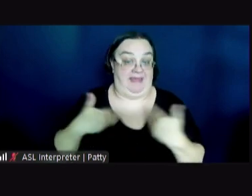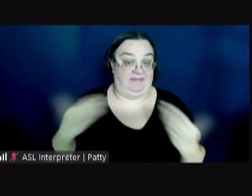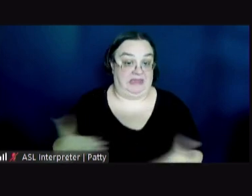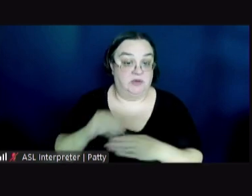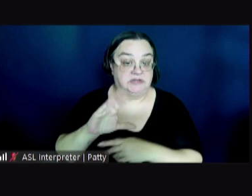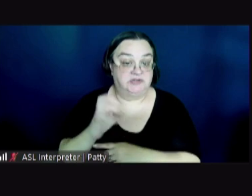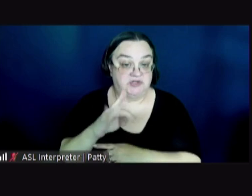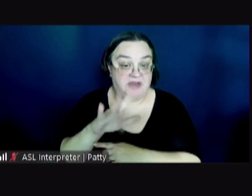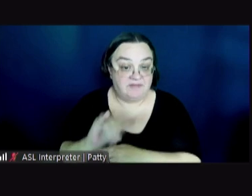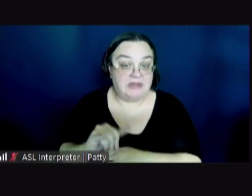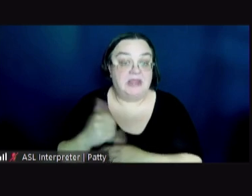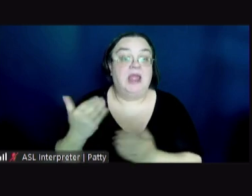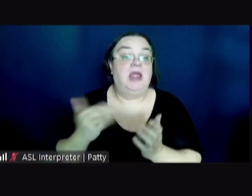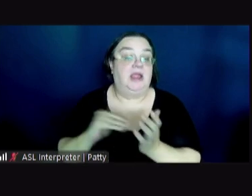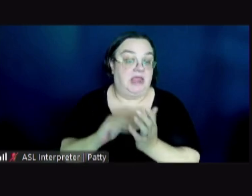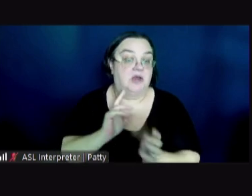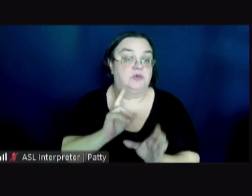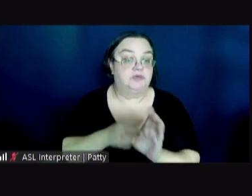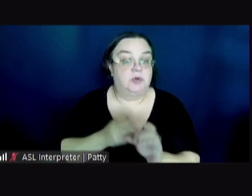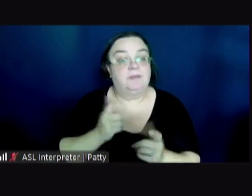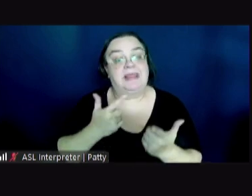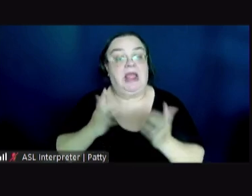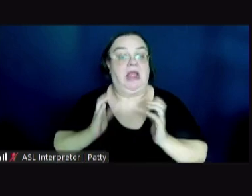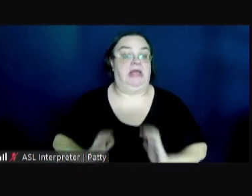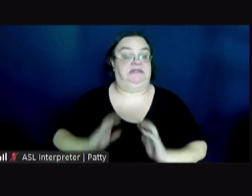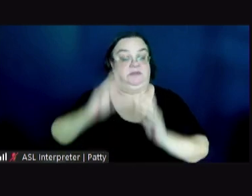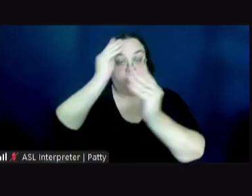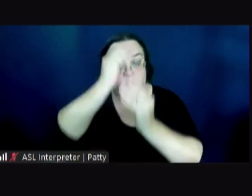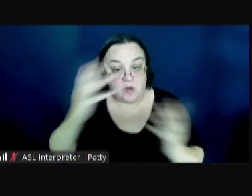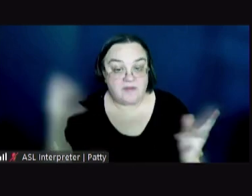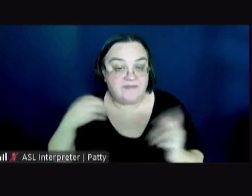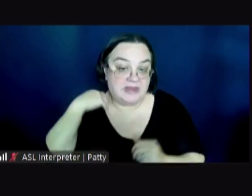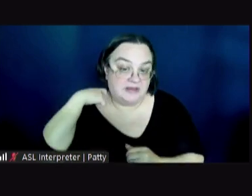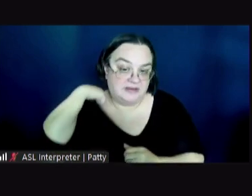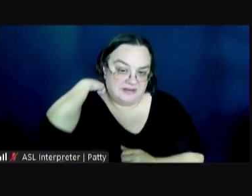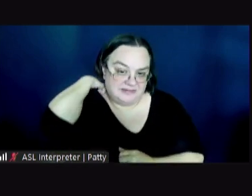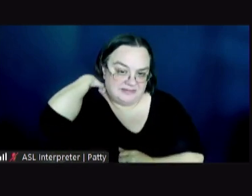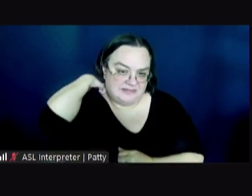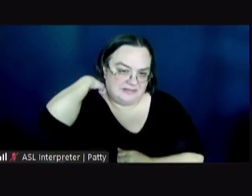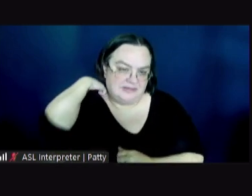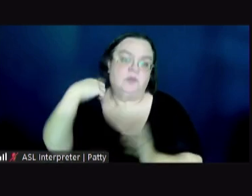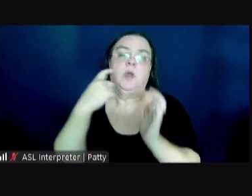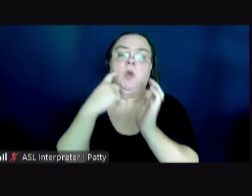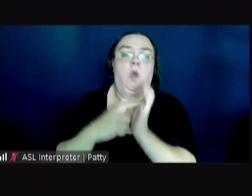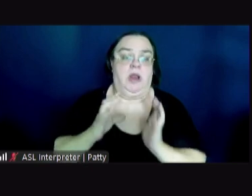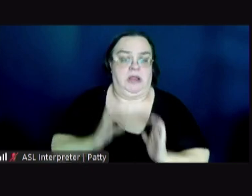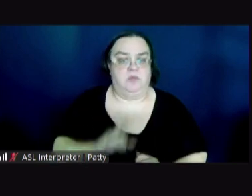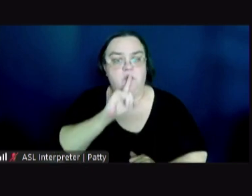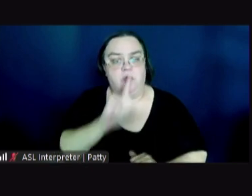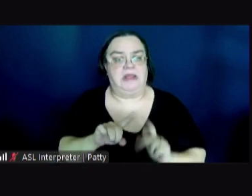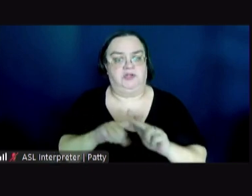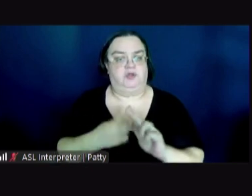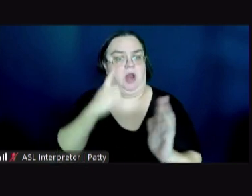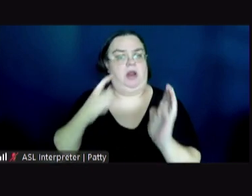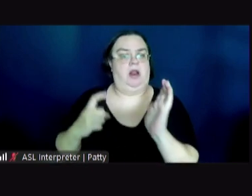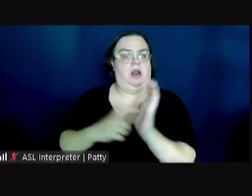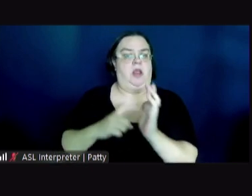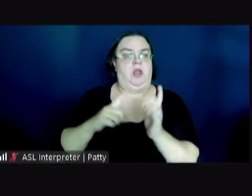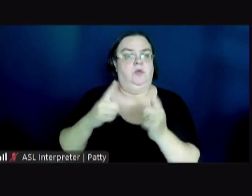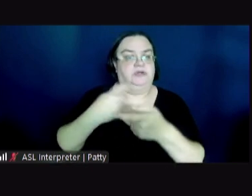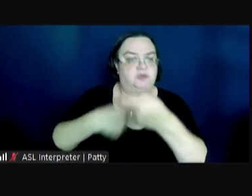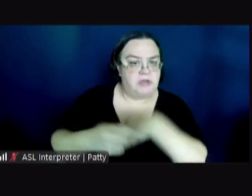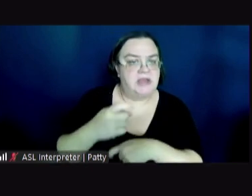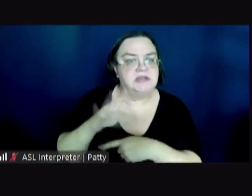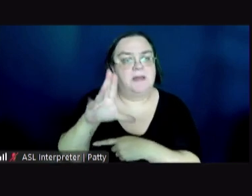notification. We find that customers really start paying attention as we change out the bus flags and